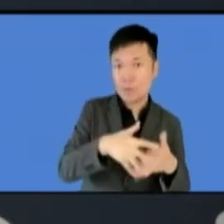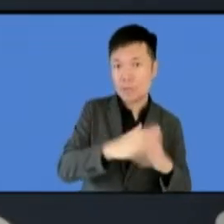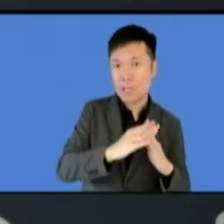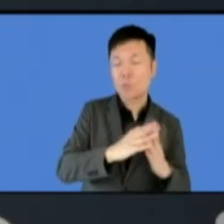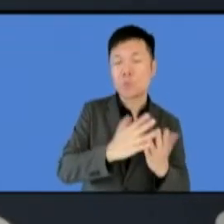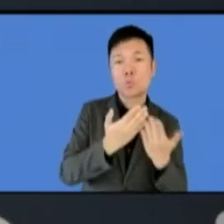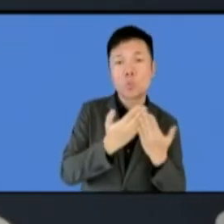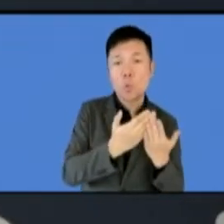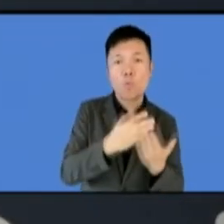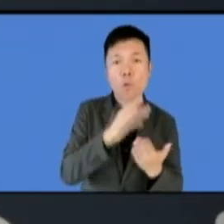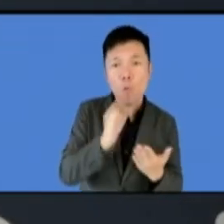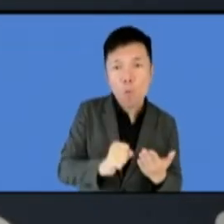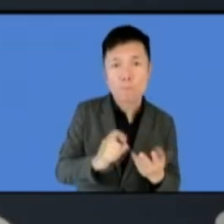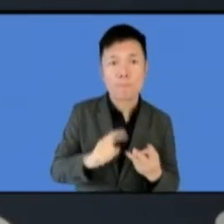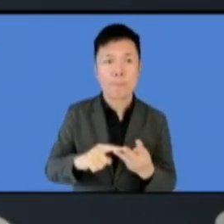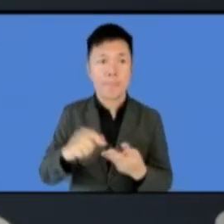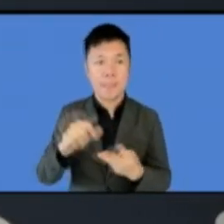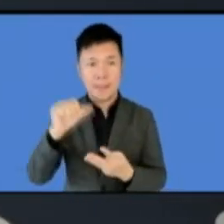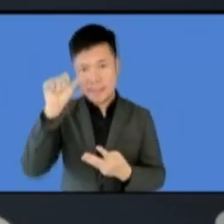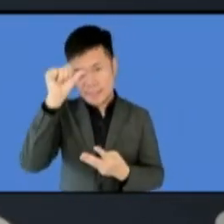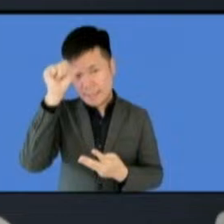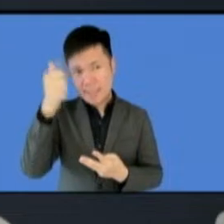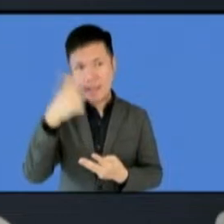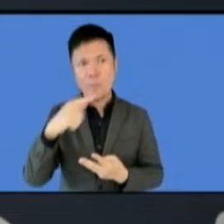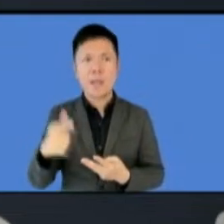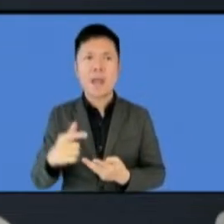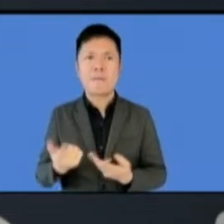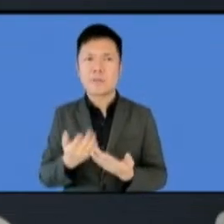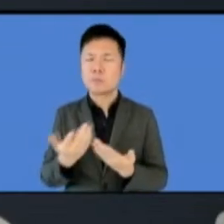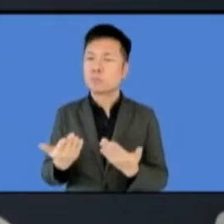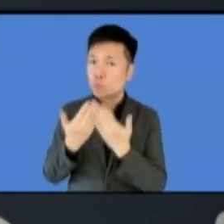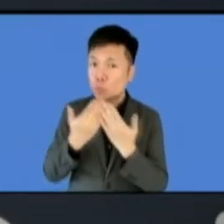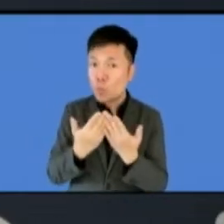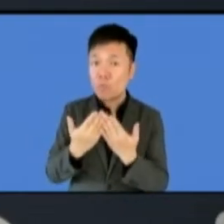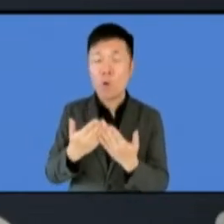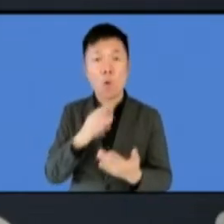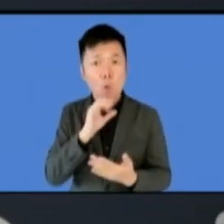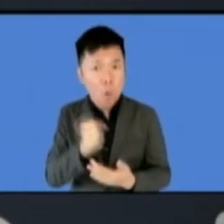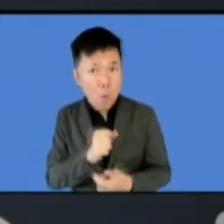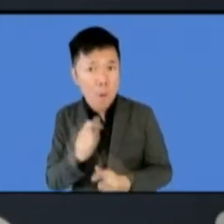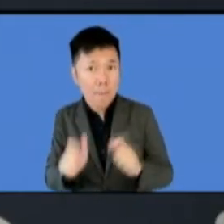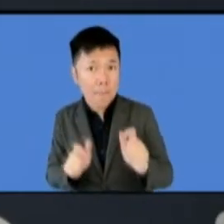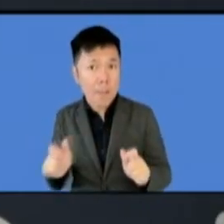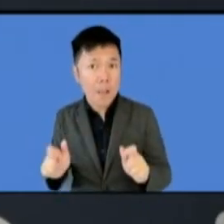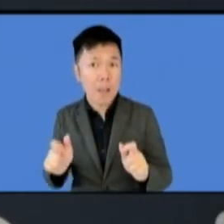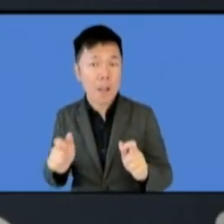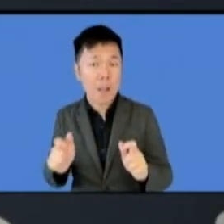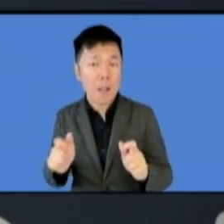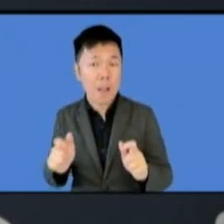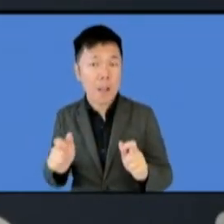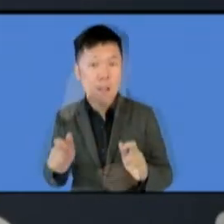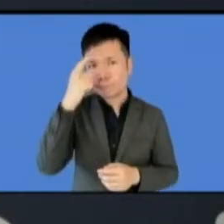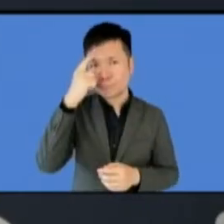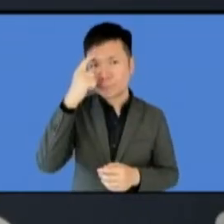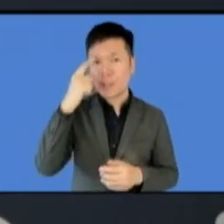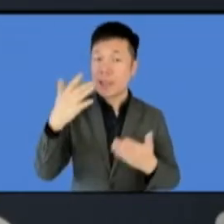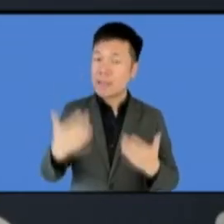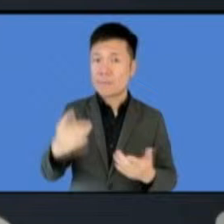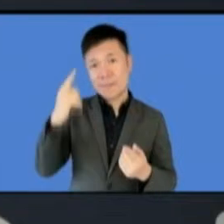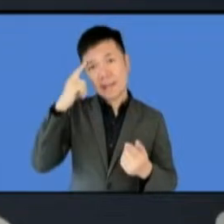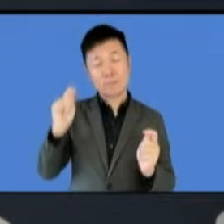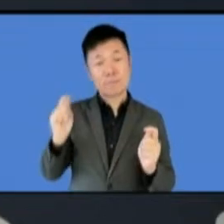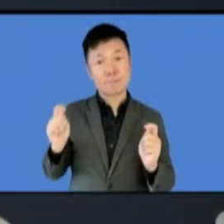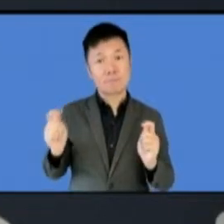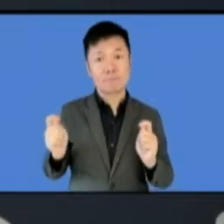a unit for seniors. So think about this. What if we were to reimagine at scale our universities as multi-generational